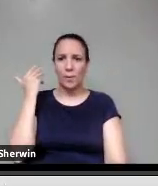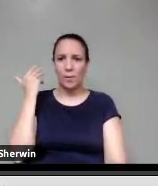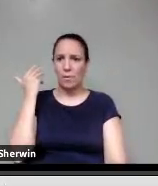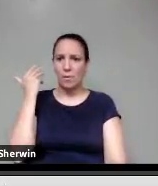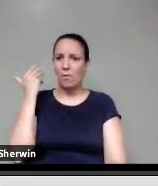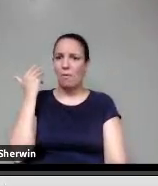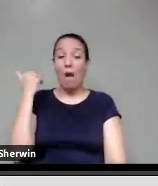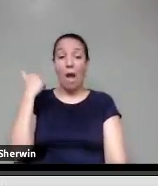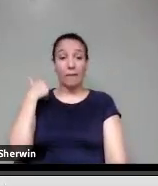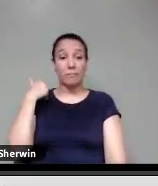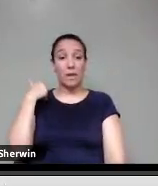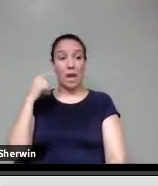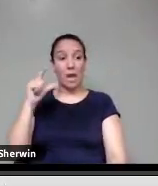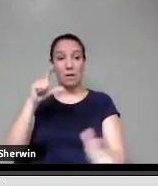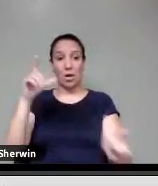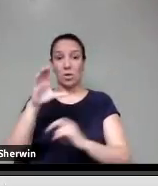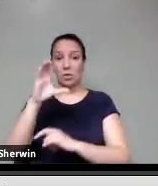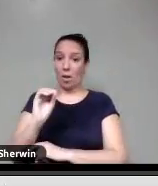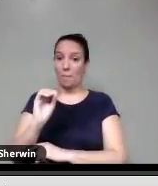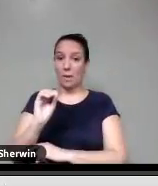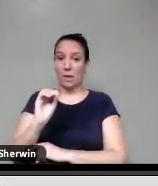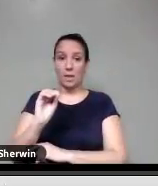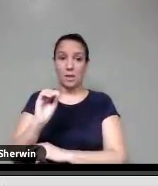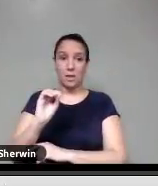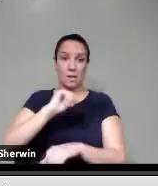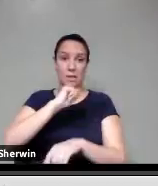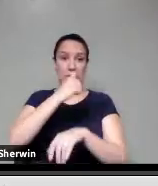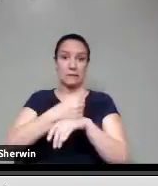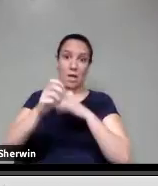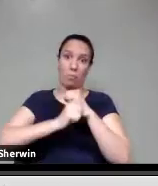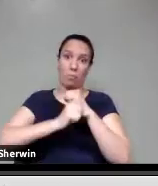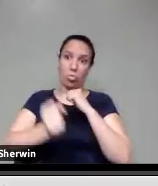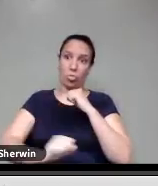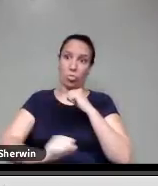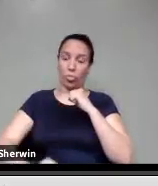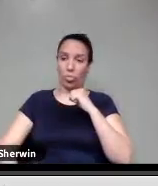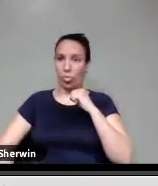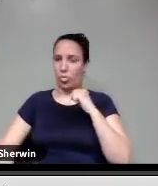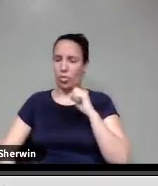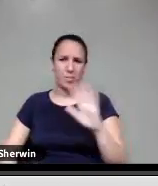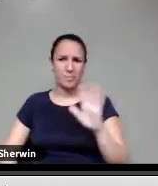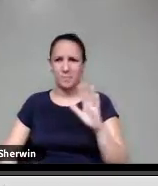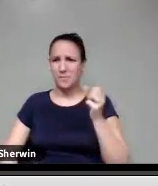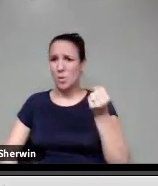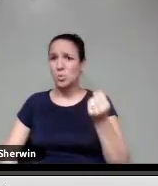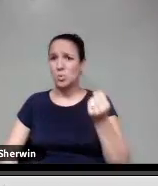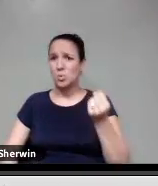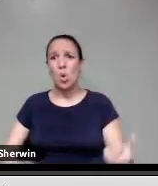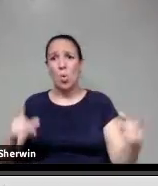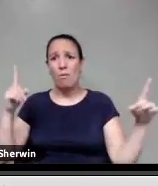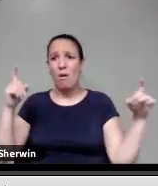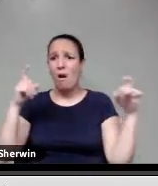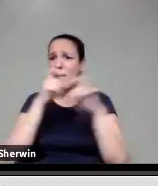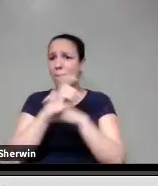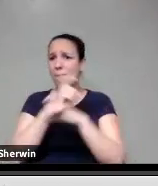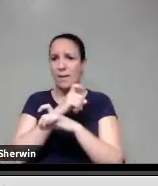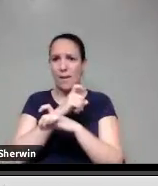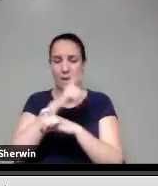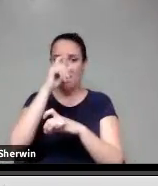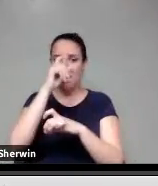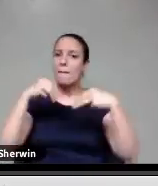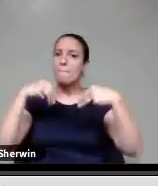drawn-out, non-Lynn Gestorf approved survey together because it was so convoluted, because it came from a marketing